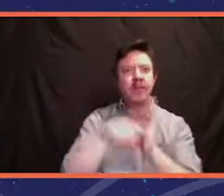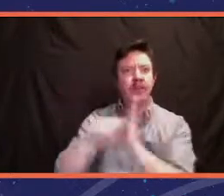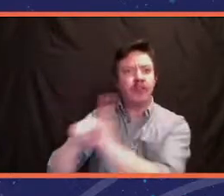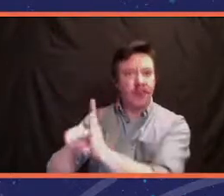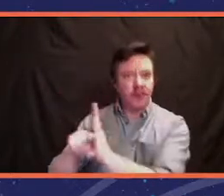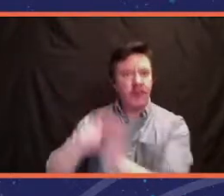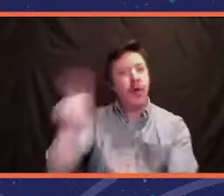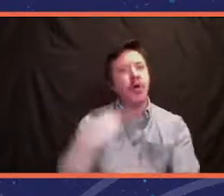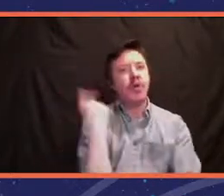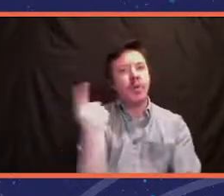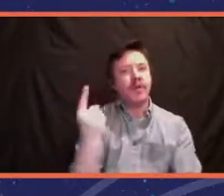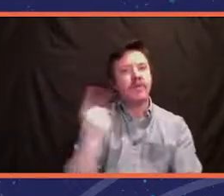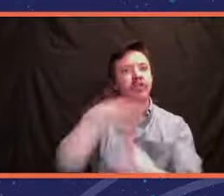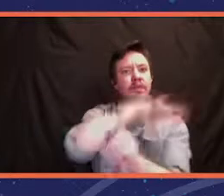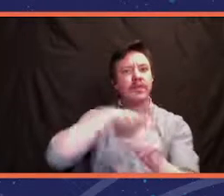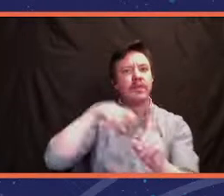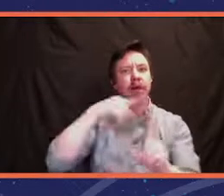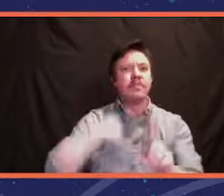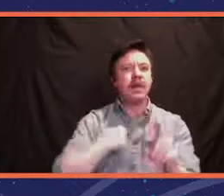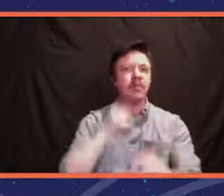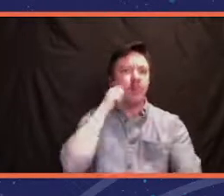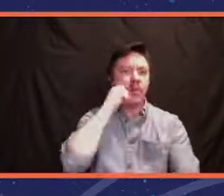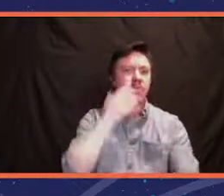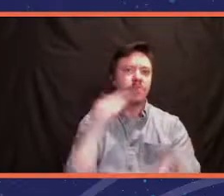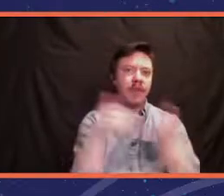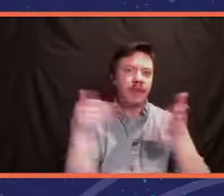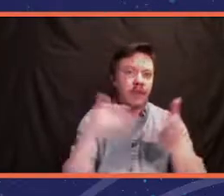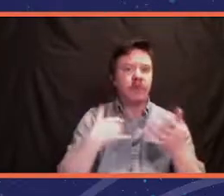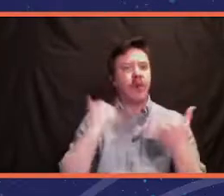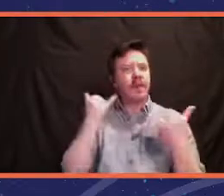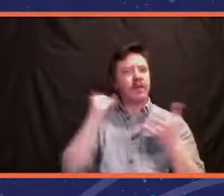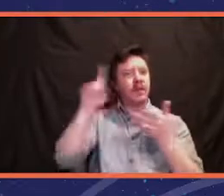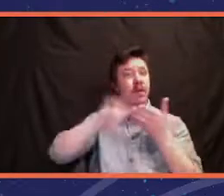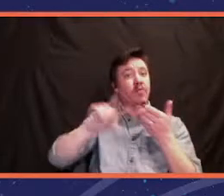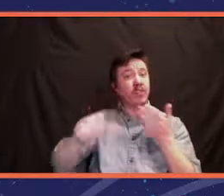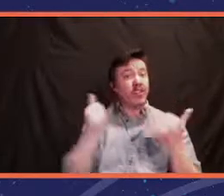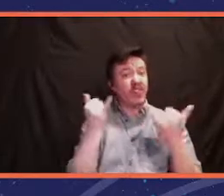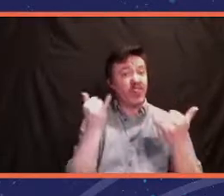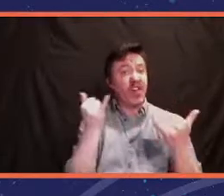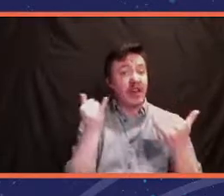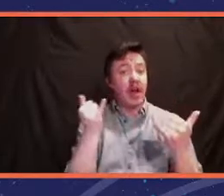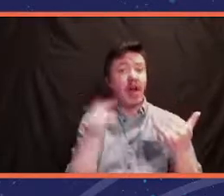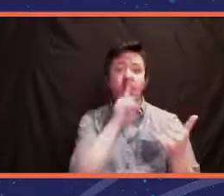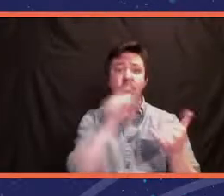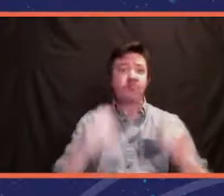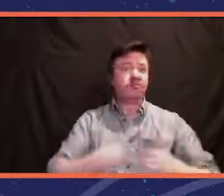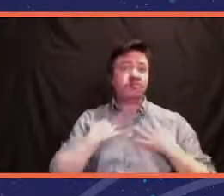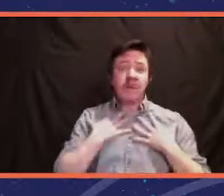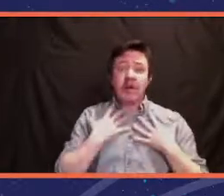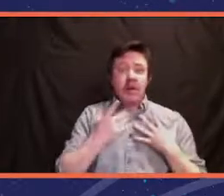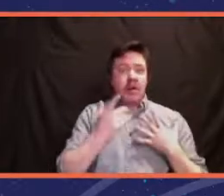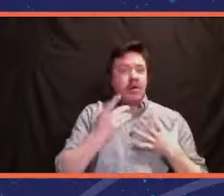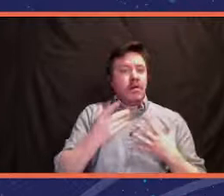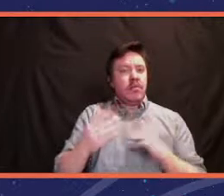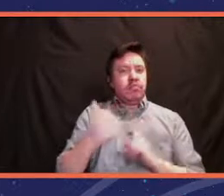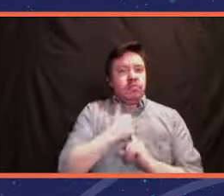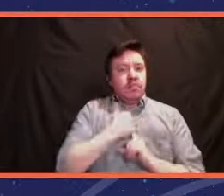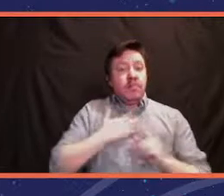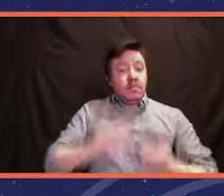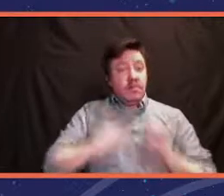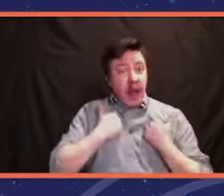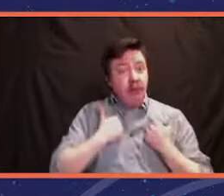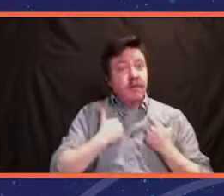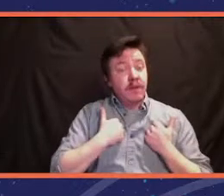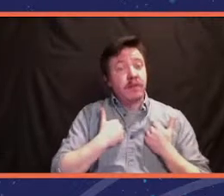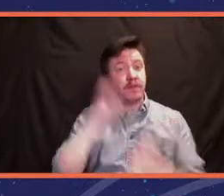So all of these things I'm researching now, and they've actually been a key component of my life, because I've been working with